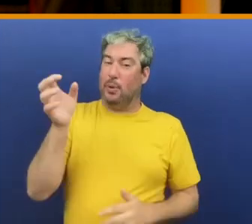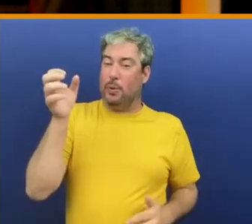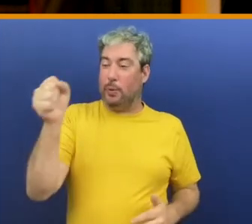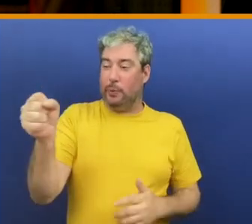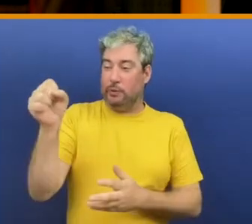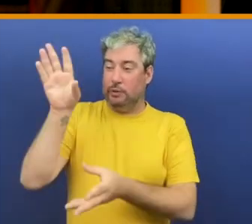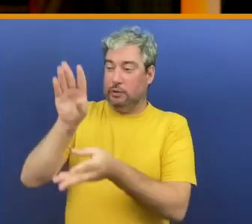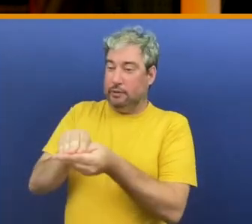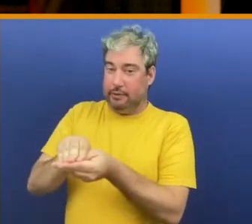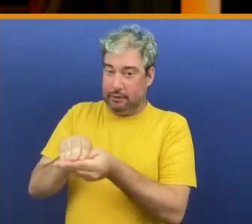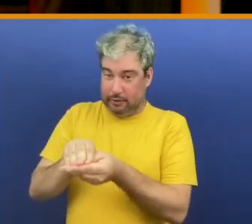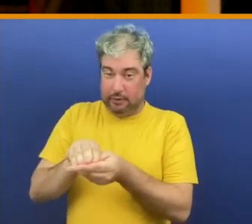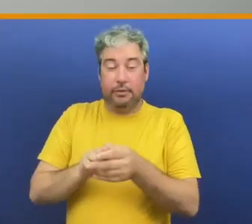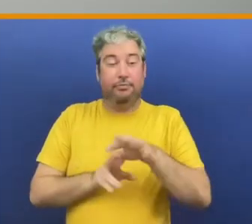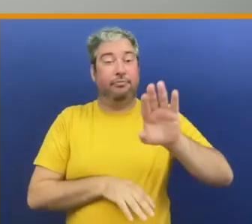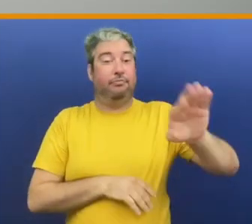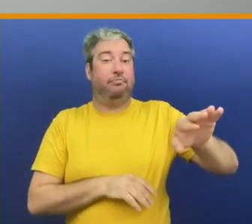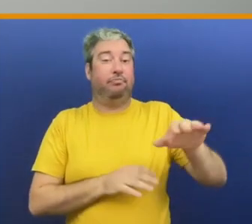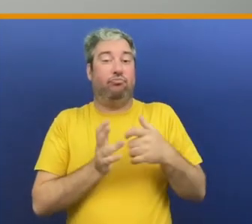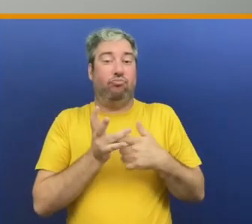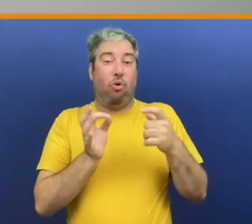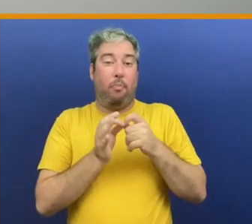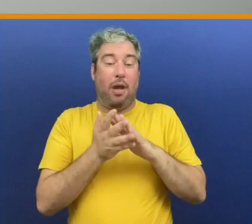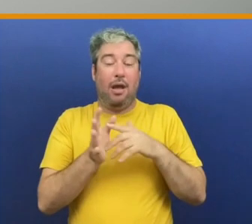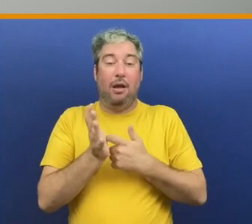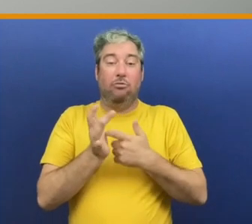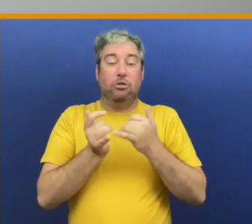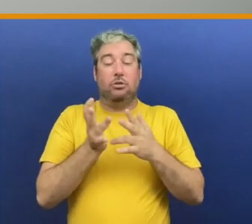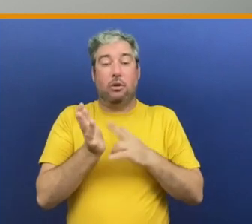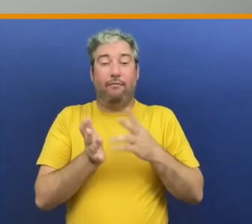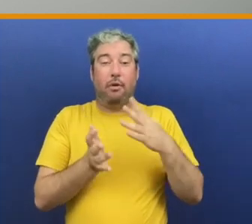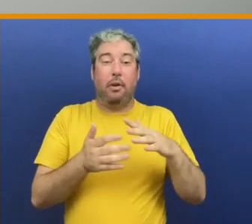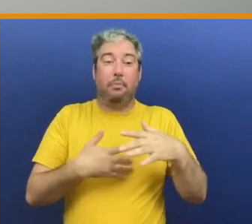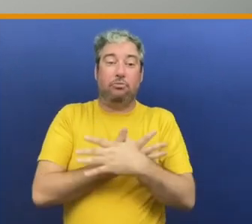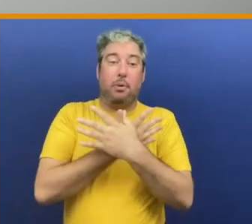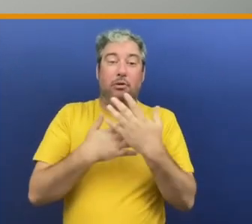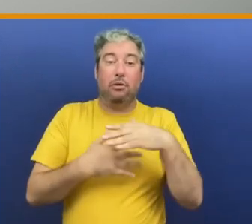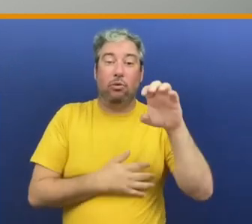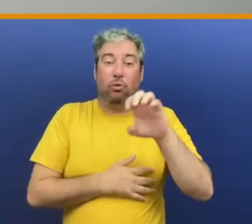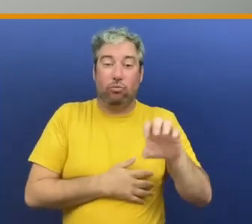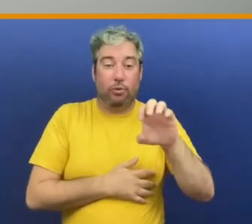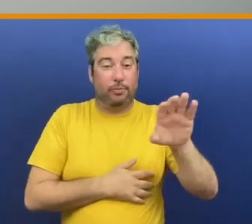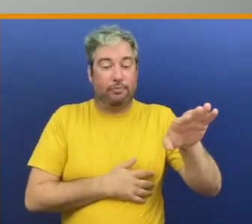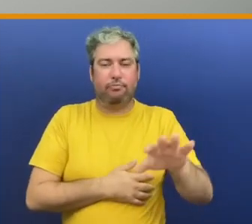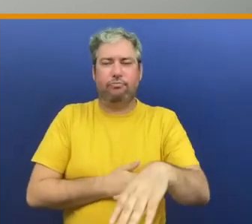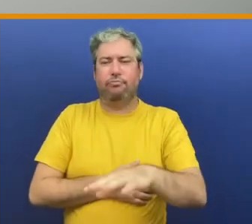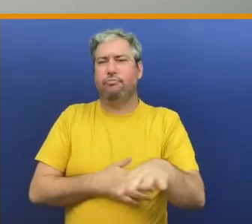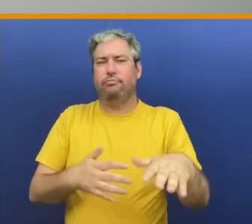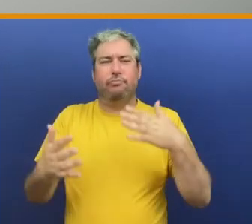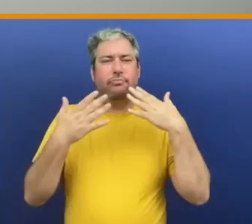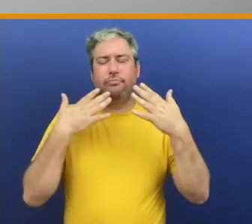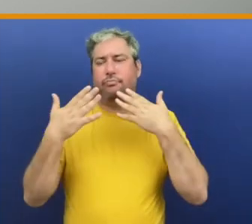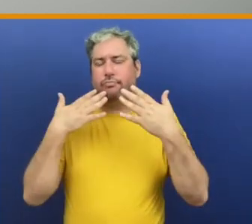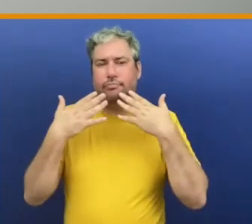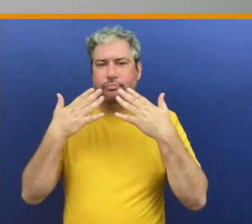from Liberal Democrats in Europe. Yes, thank you very much indeed, conference, for giving me this opportunity to talk about